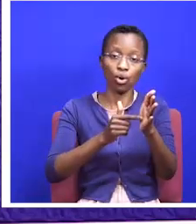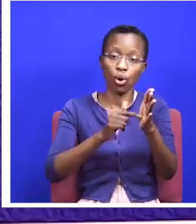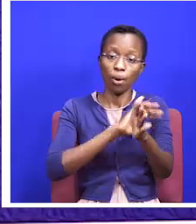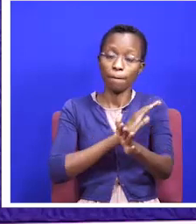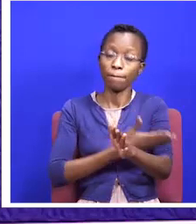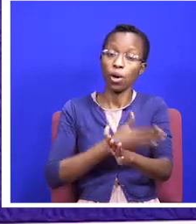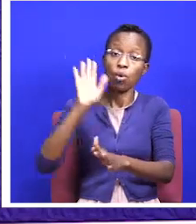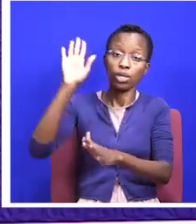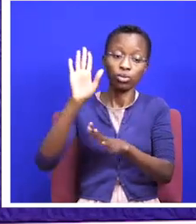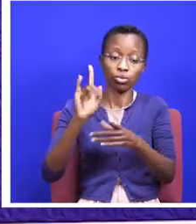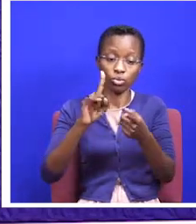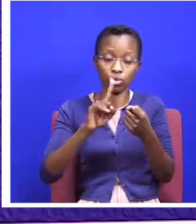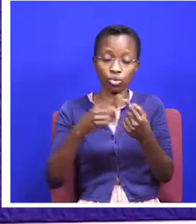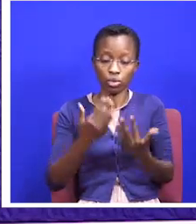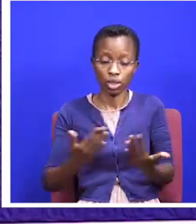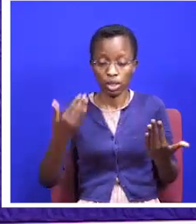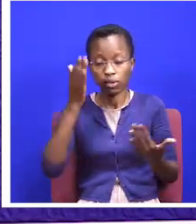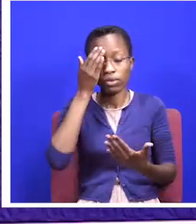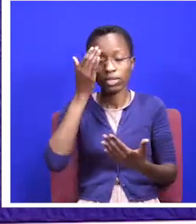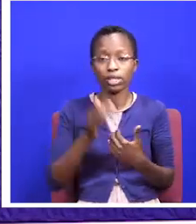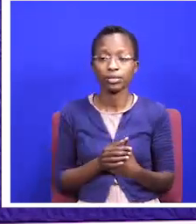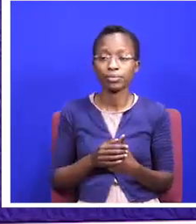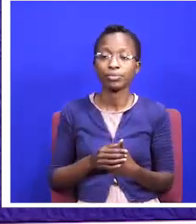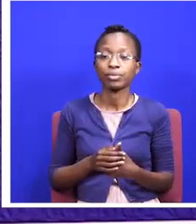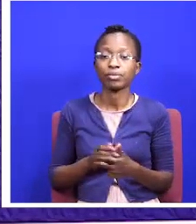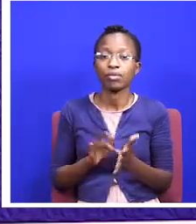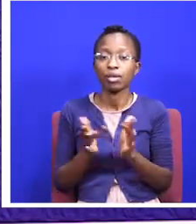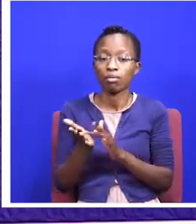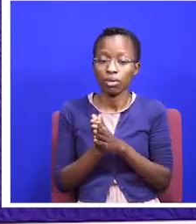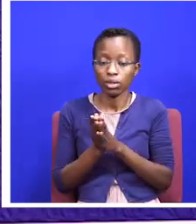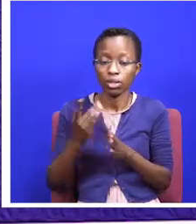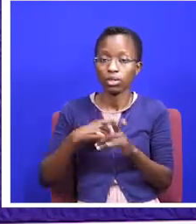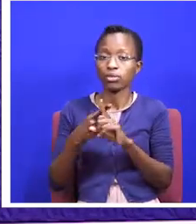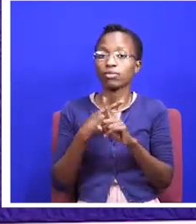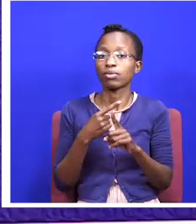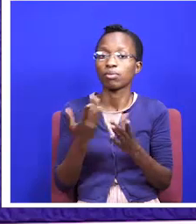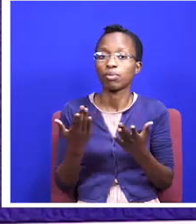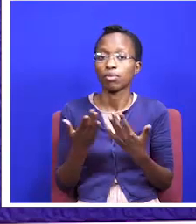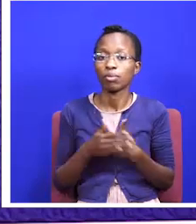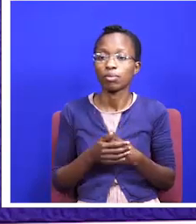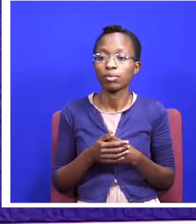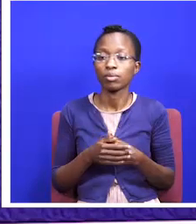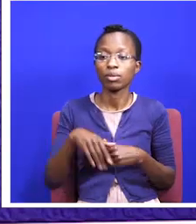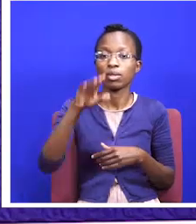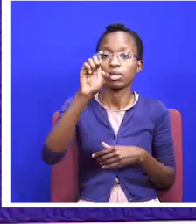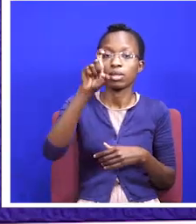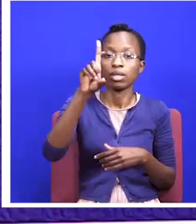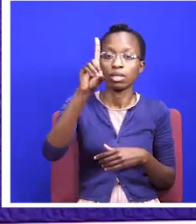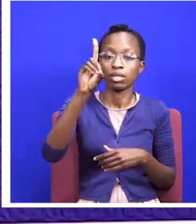showed His great power to the children of Israel. And our Bible story is from the book